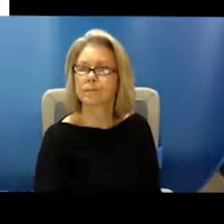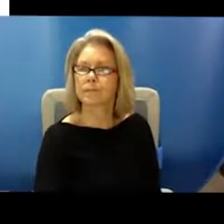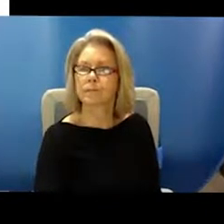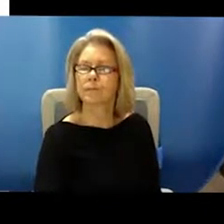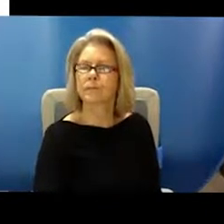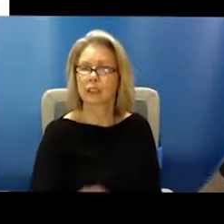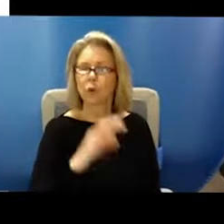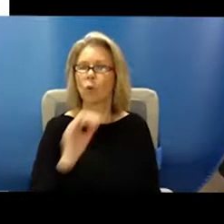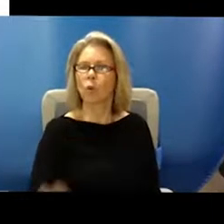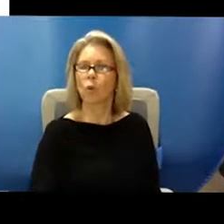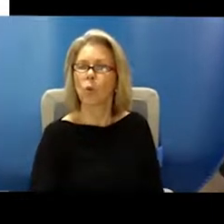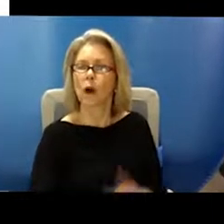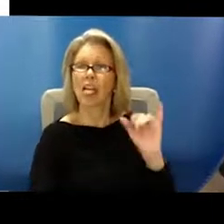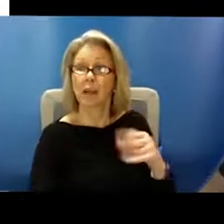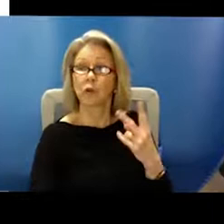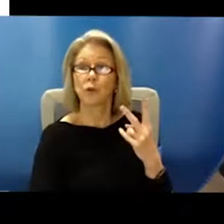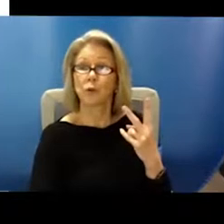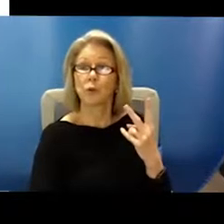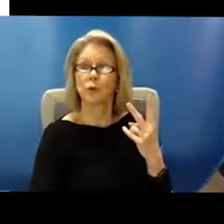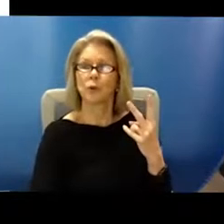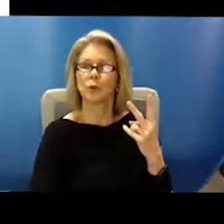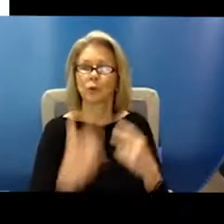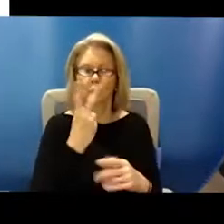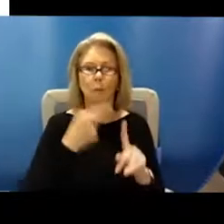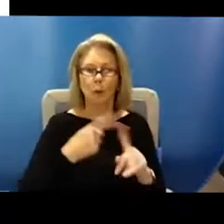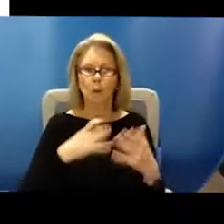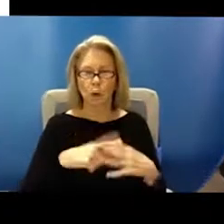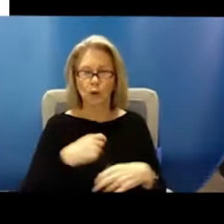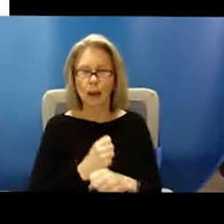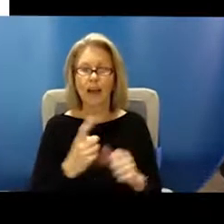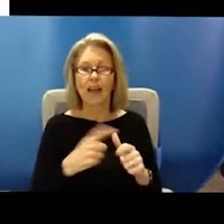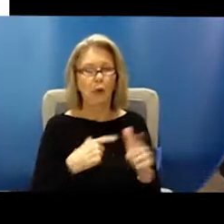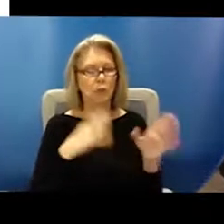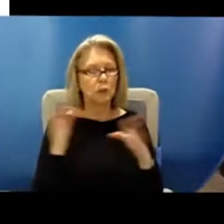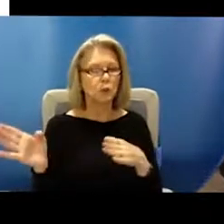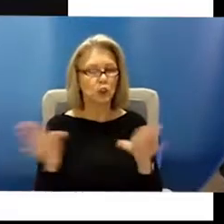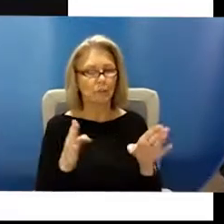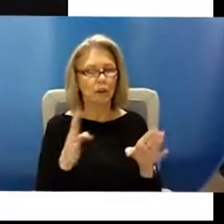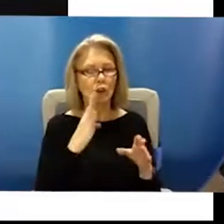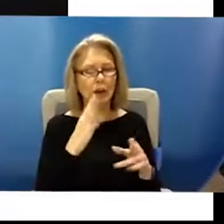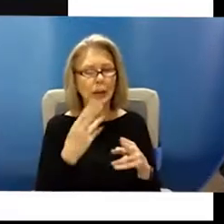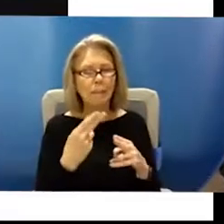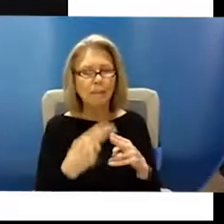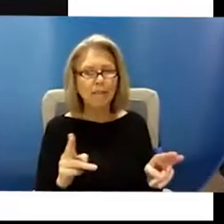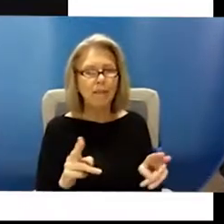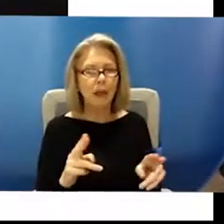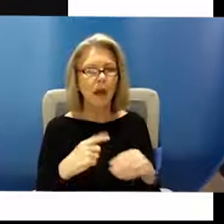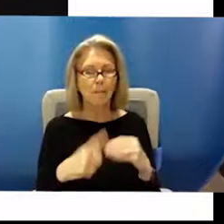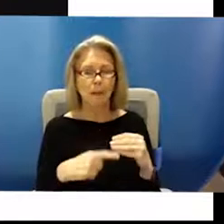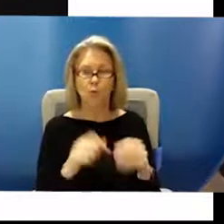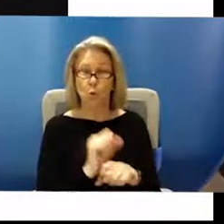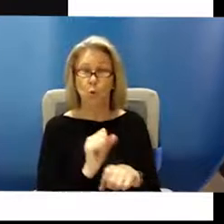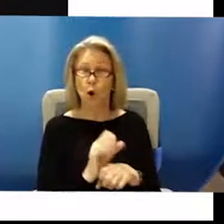So these are just two sort of initial points I wanted to make. And then I wanted to shift onto talking